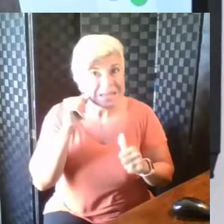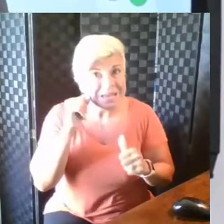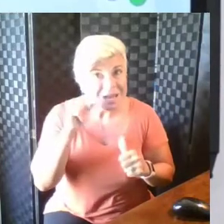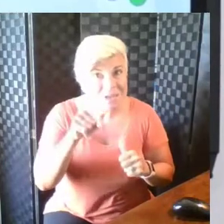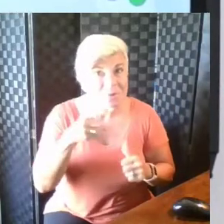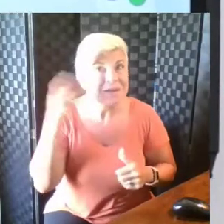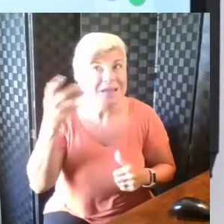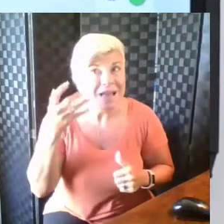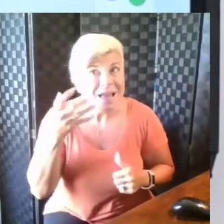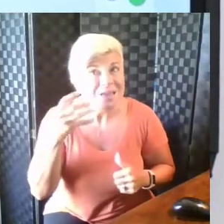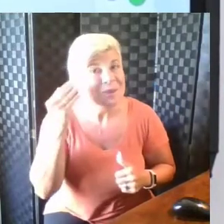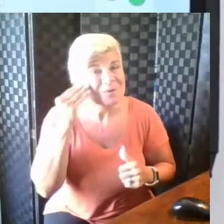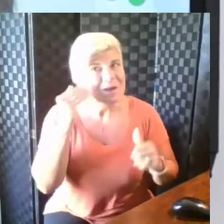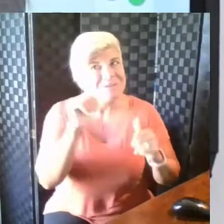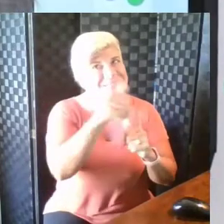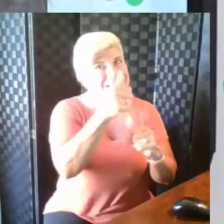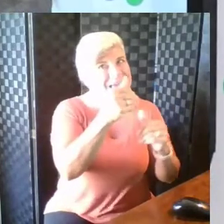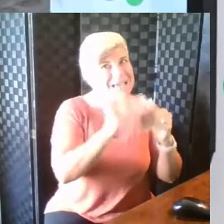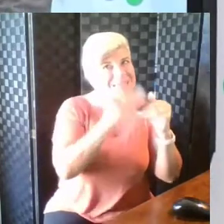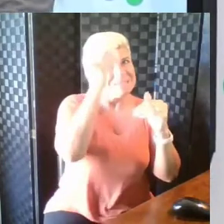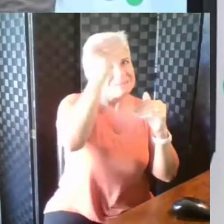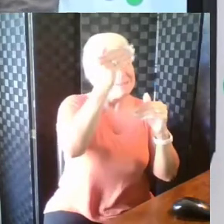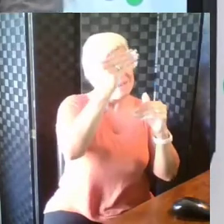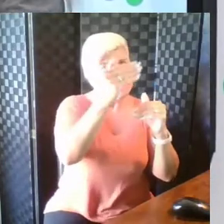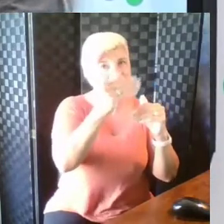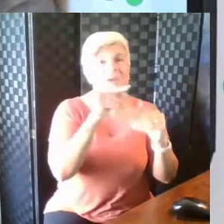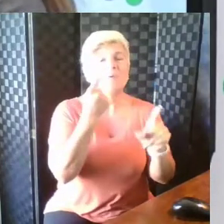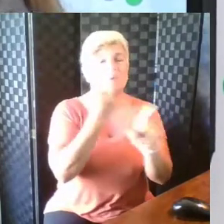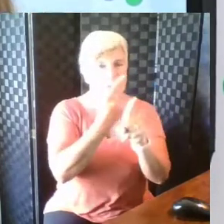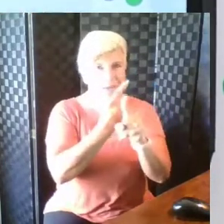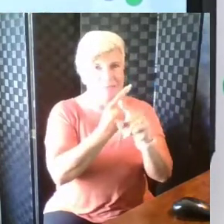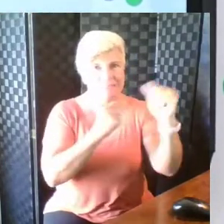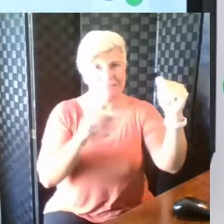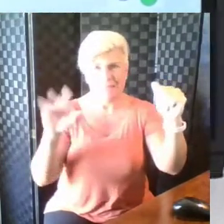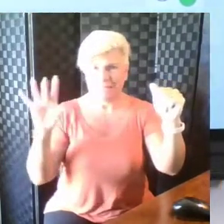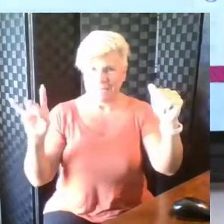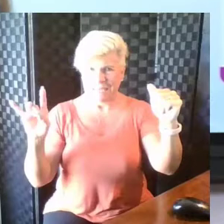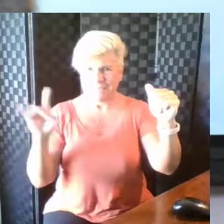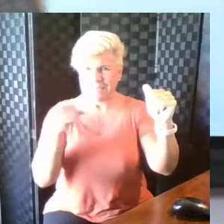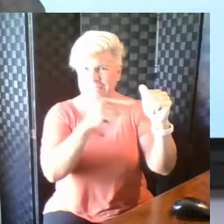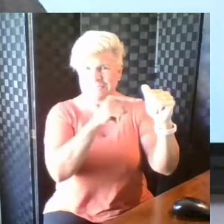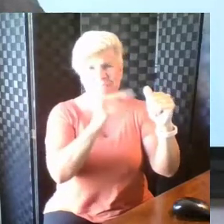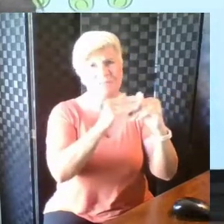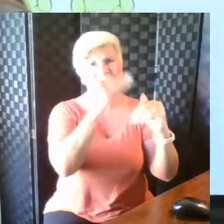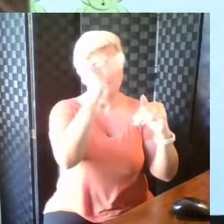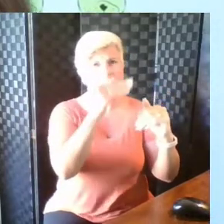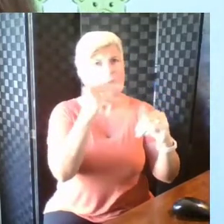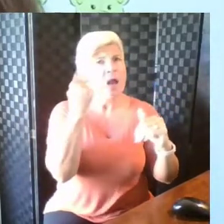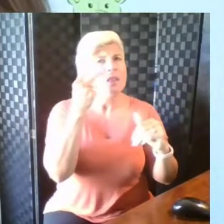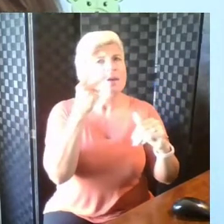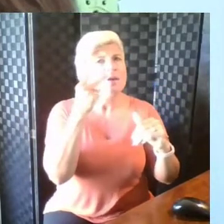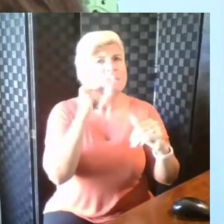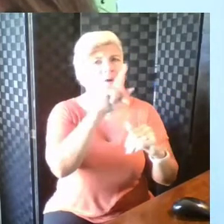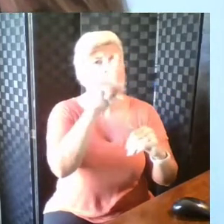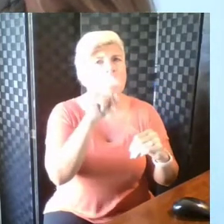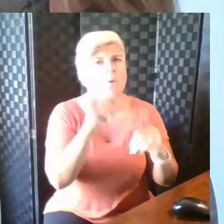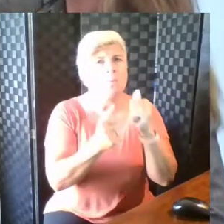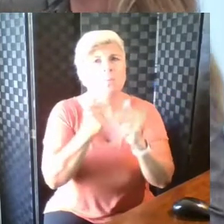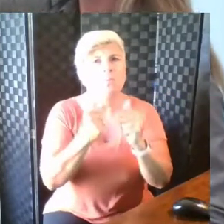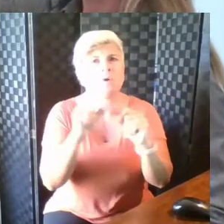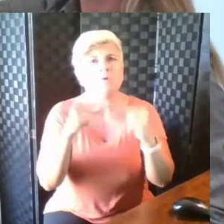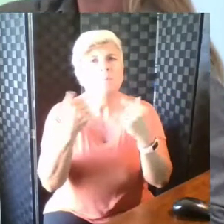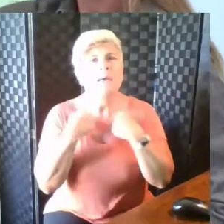out, you already know that 10 is greater than 8, and you're exactly right. But let's look at our question for today. Which group